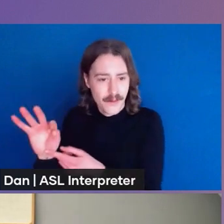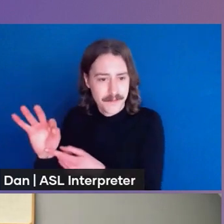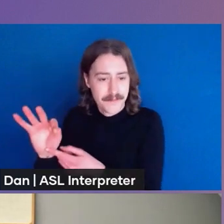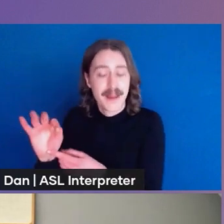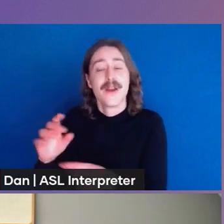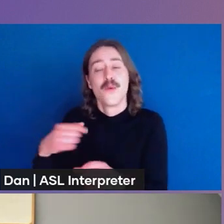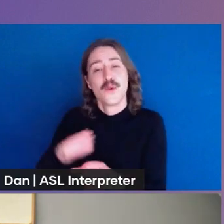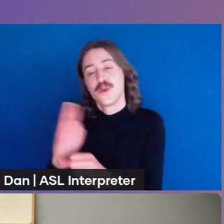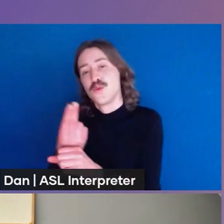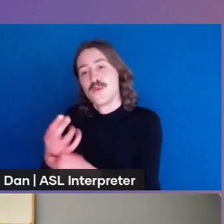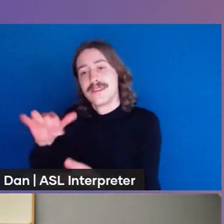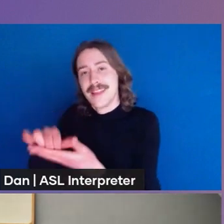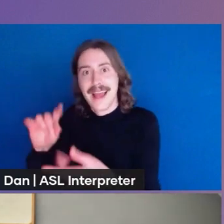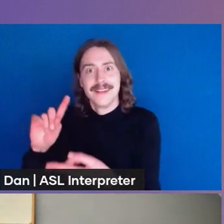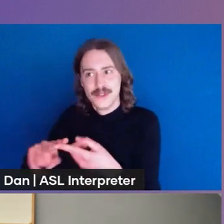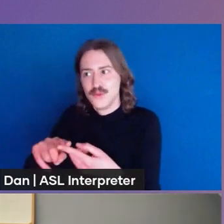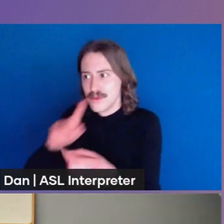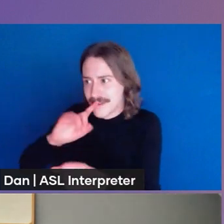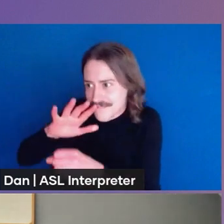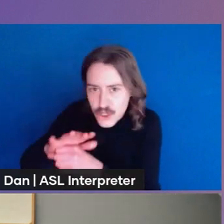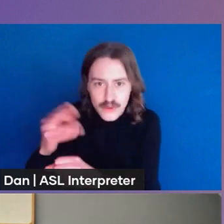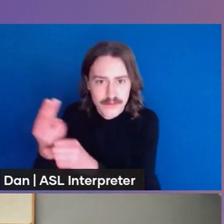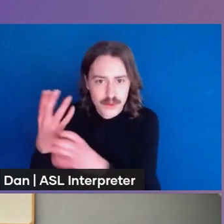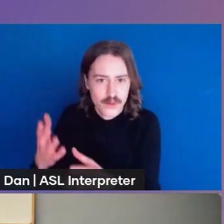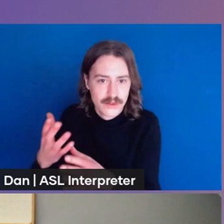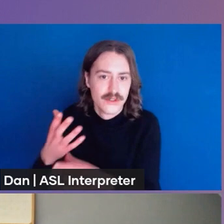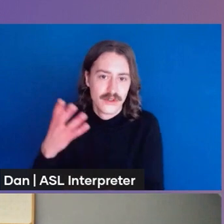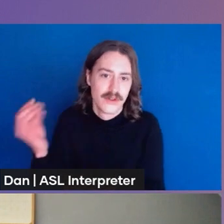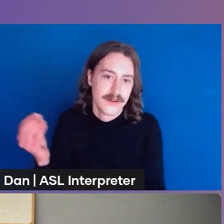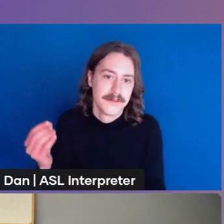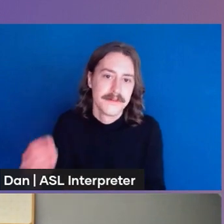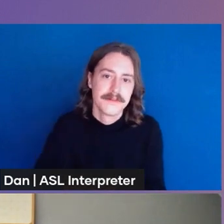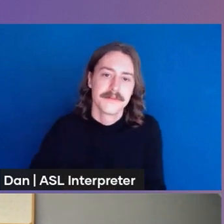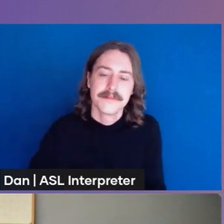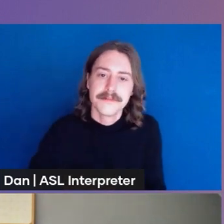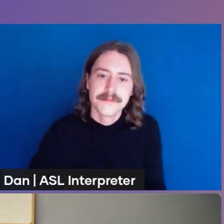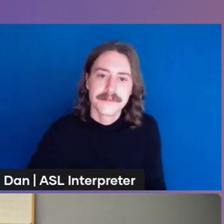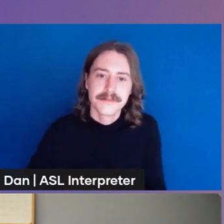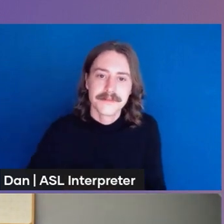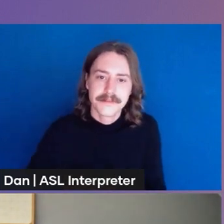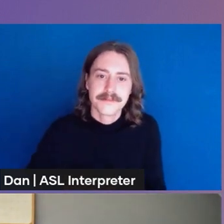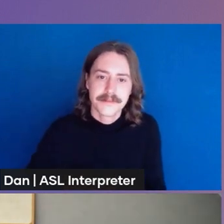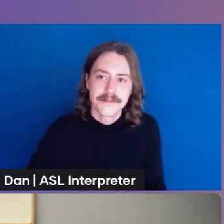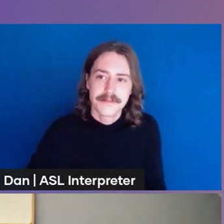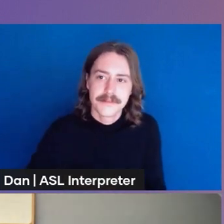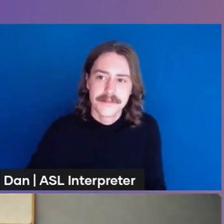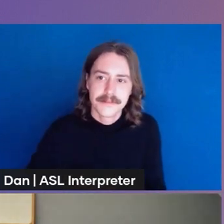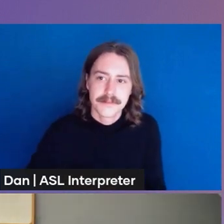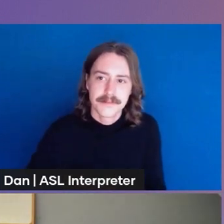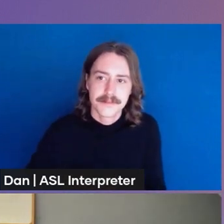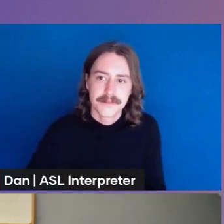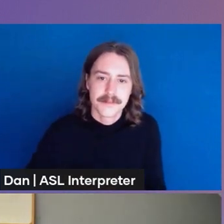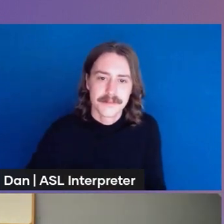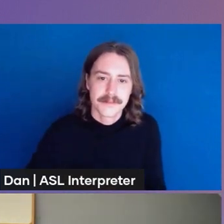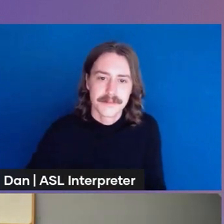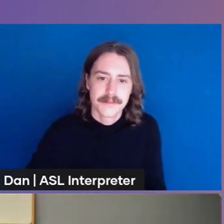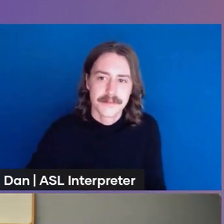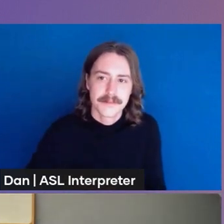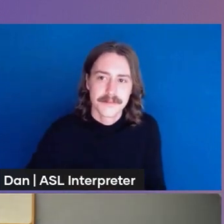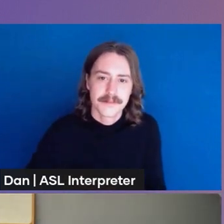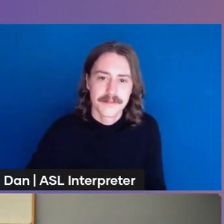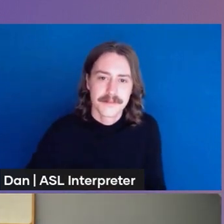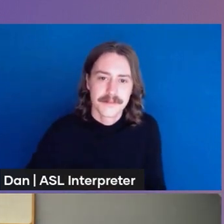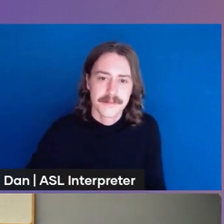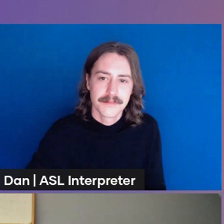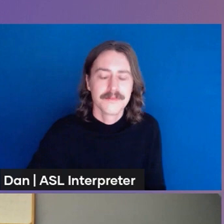directly into Boundary. Okay, and so in the previous diagrams, you most